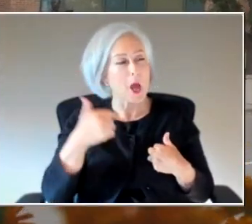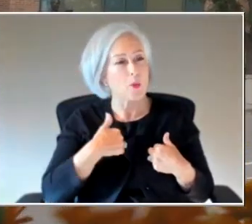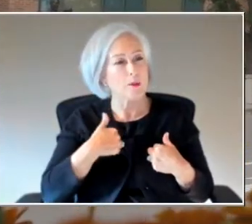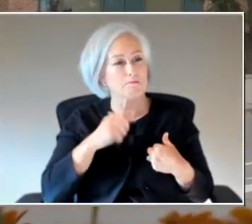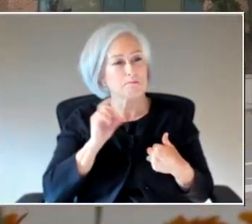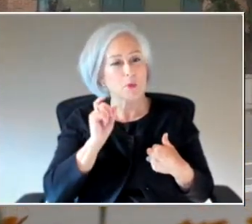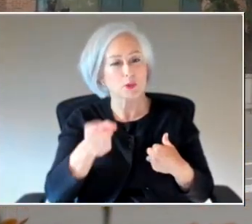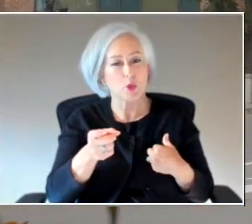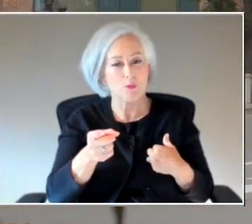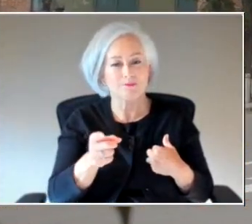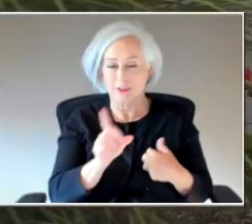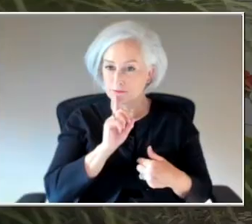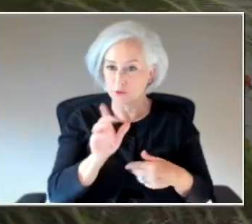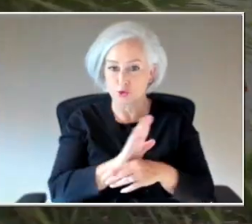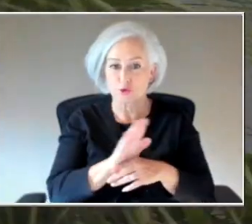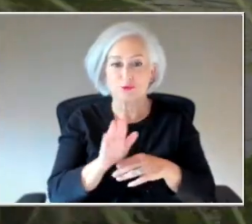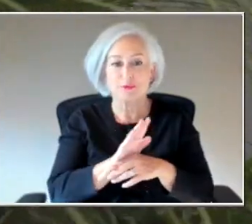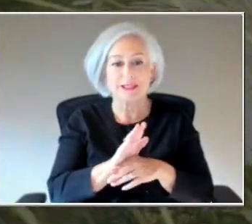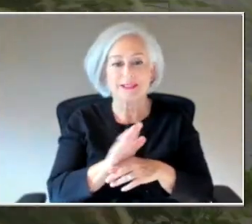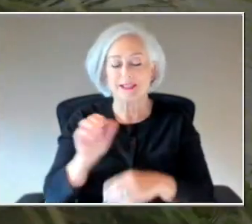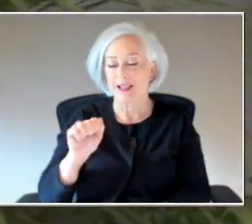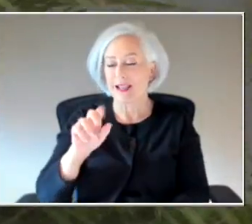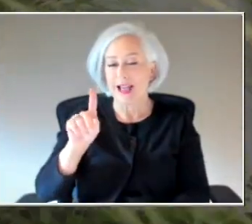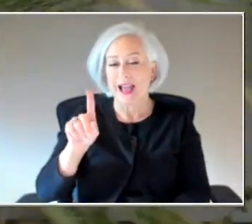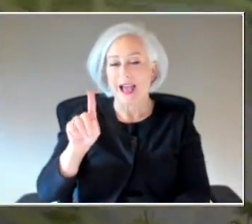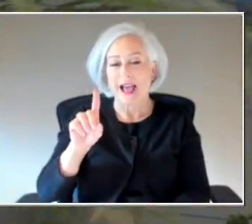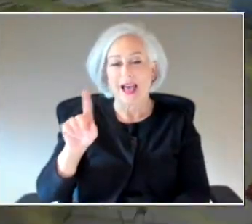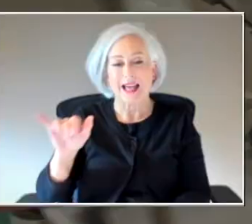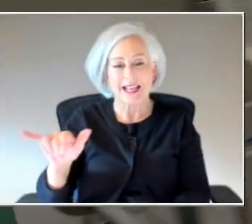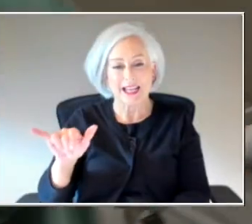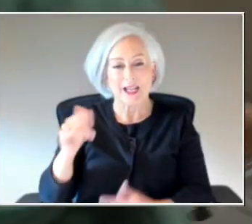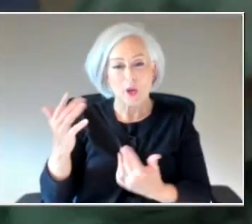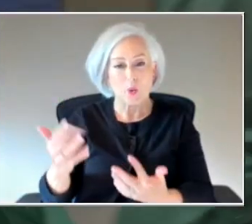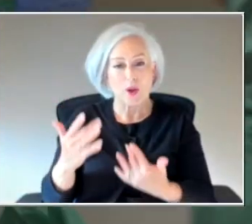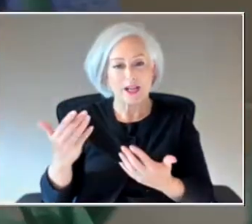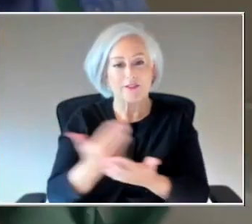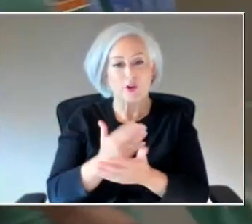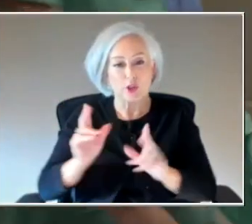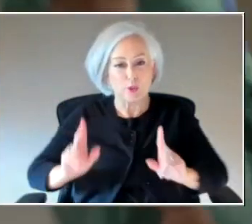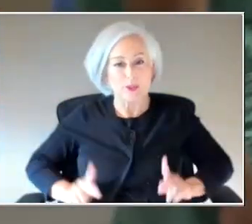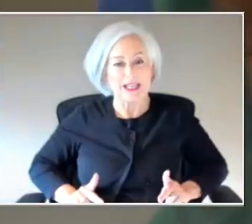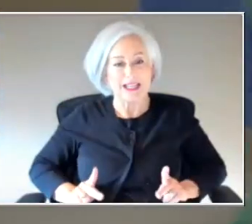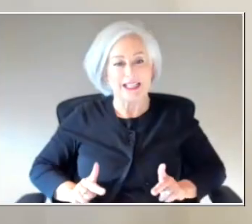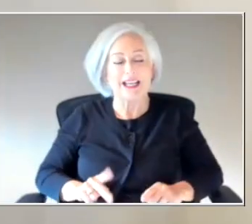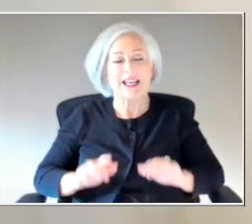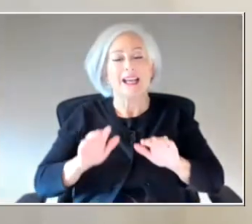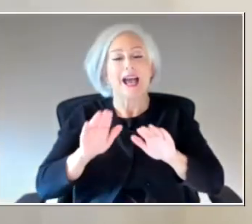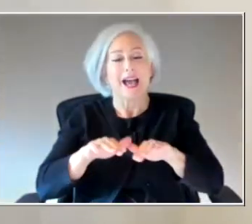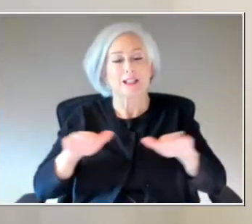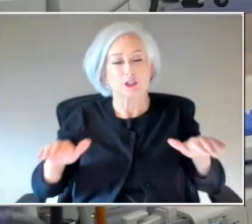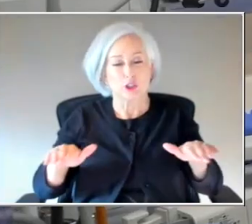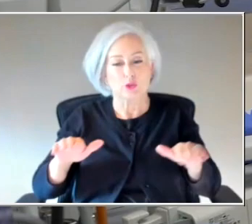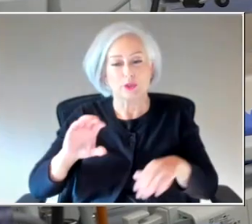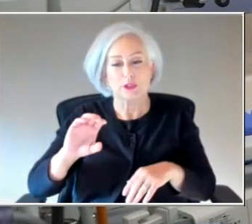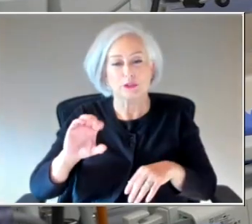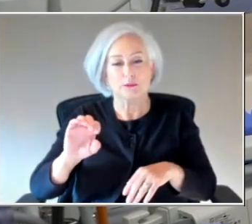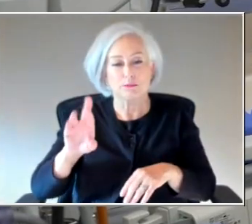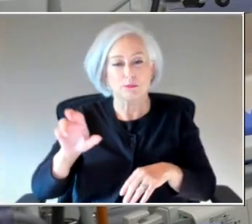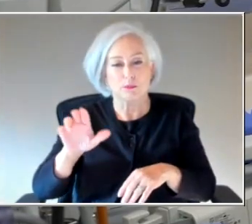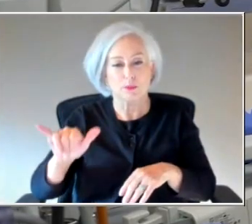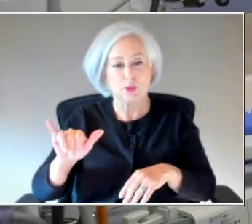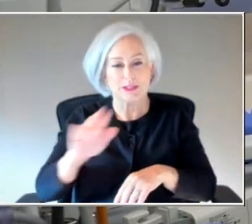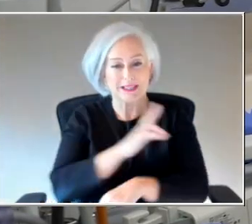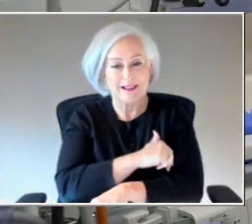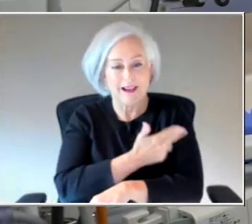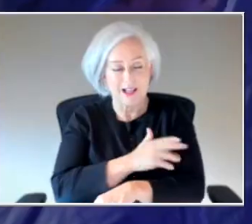was. While Addie waited for her new kidney at Children's Mercy, Right, cold drink here. her mom was here across town at the University of